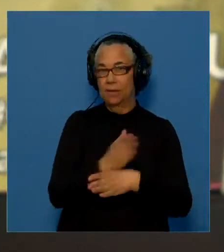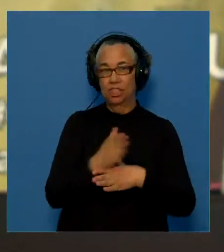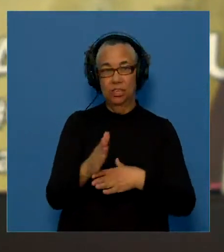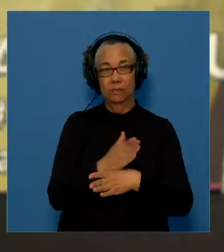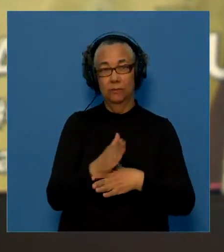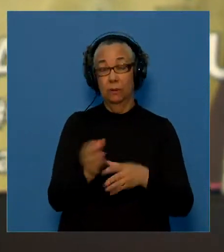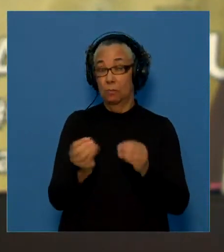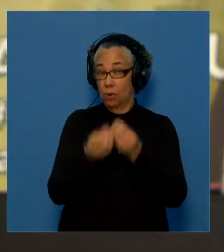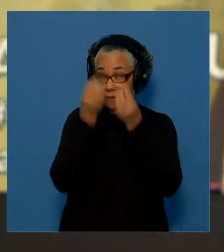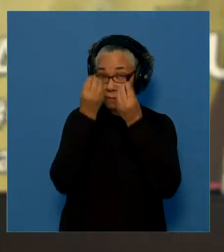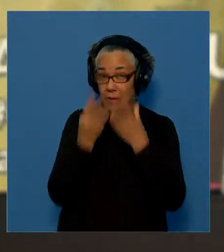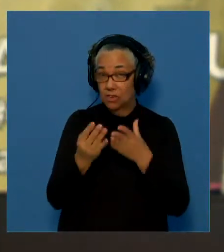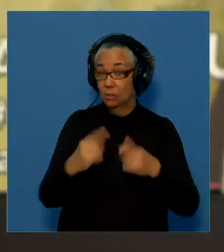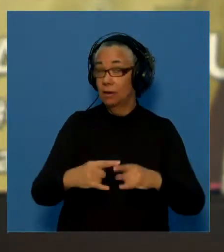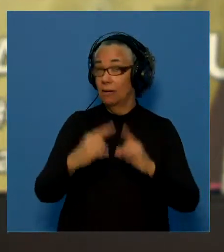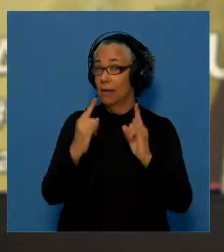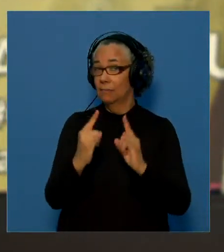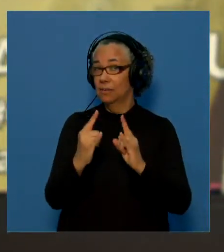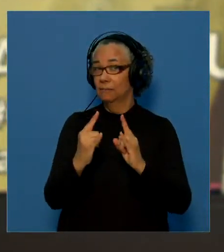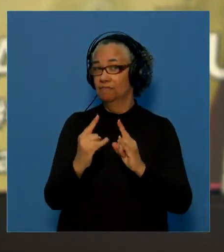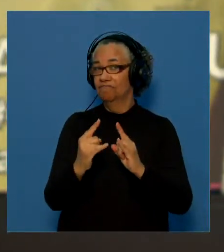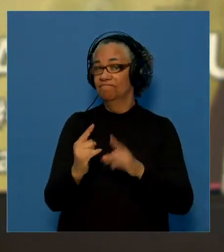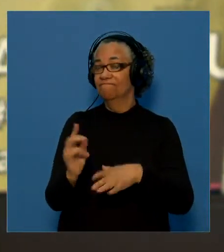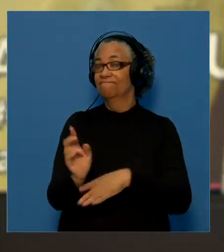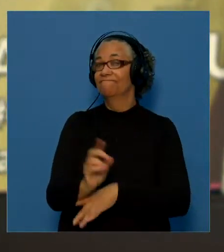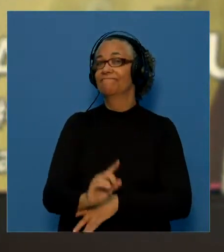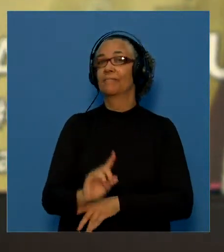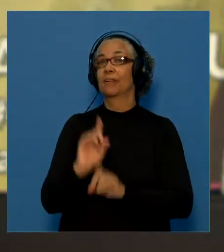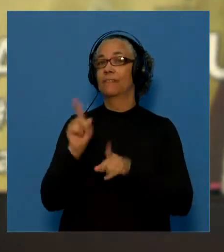information regarding the camps, please visit